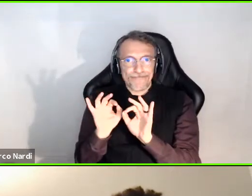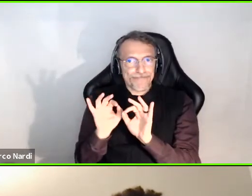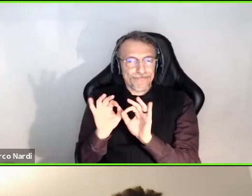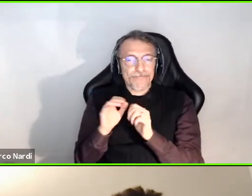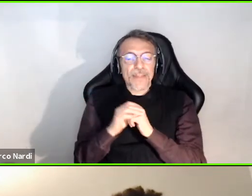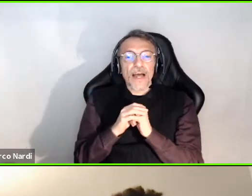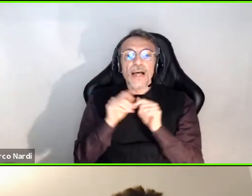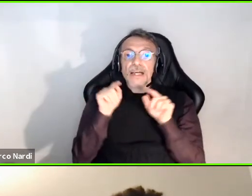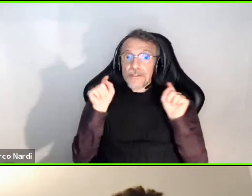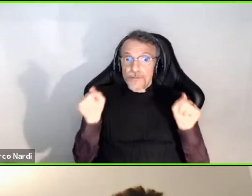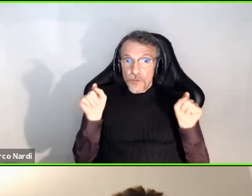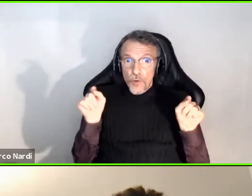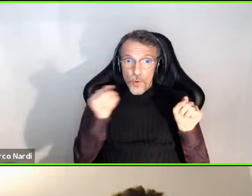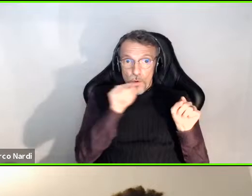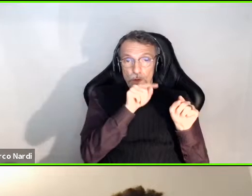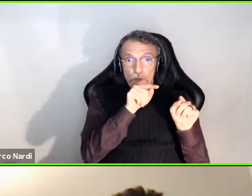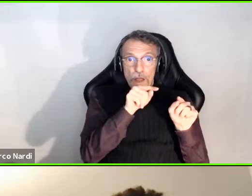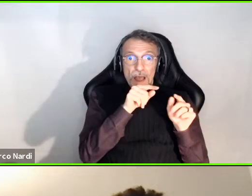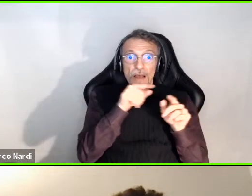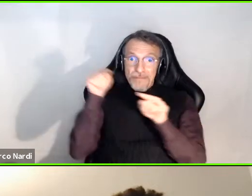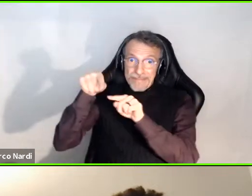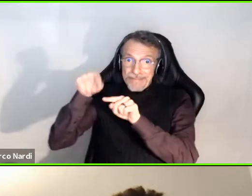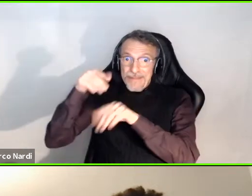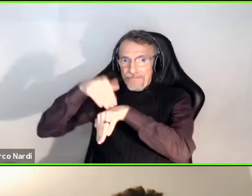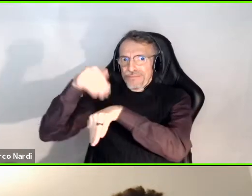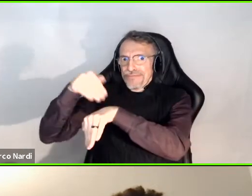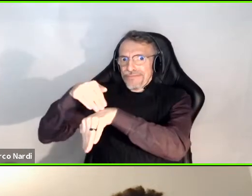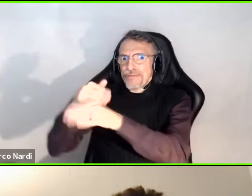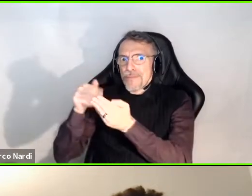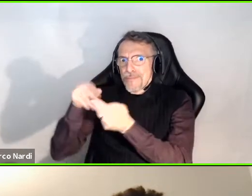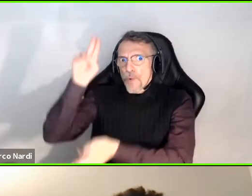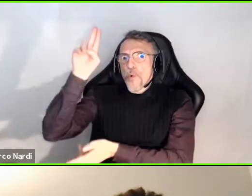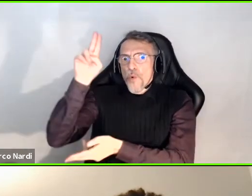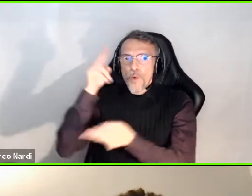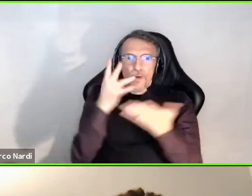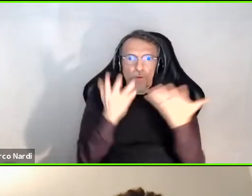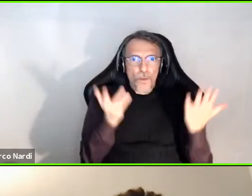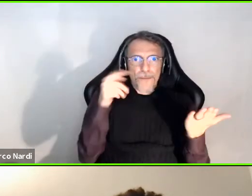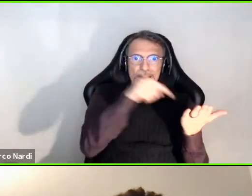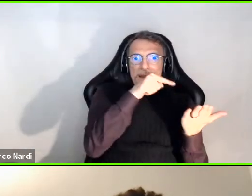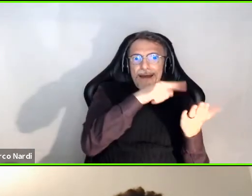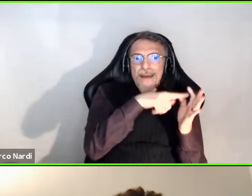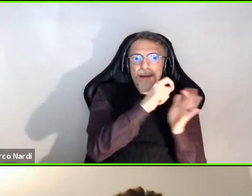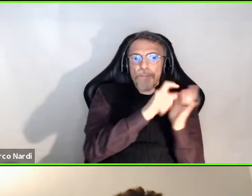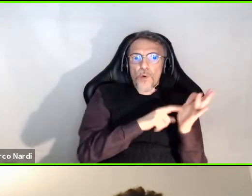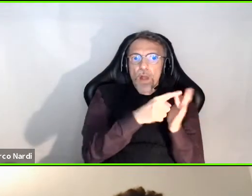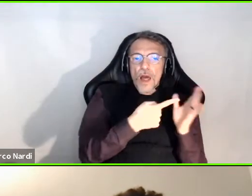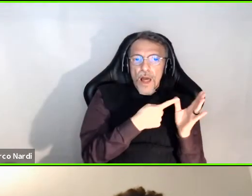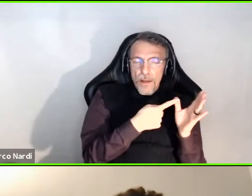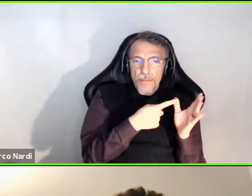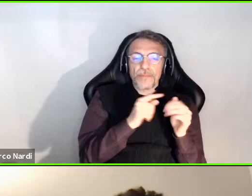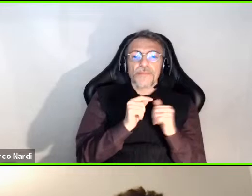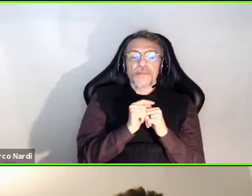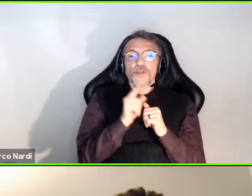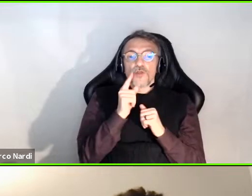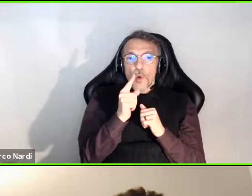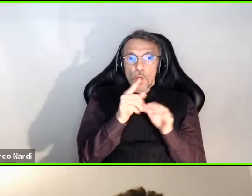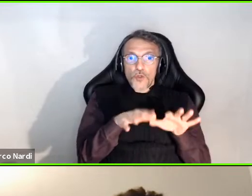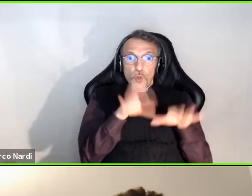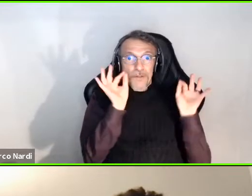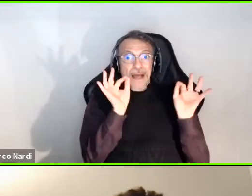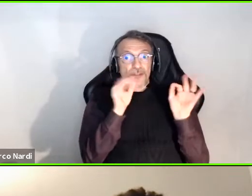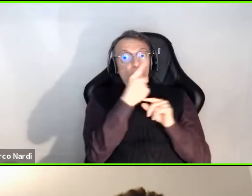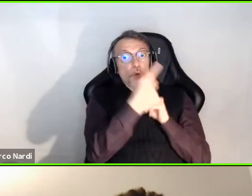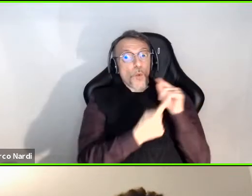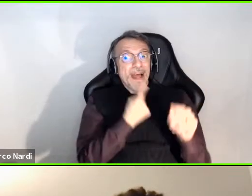hit those economies much more than the Ebola pandemic. So to give a debt suspension of 1 year